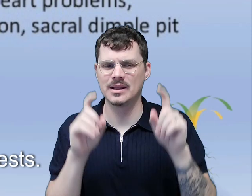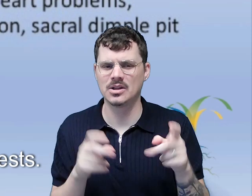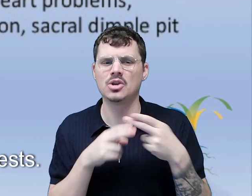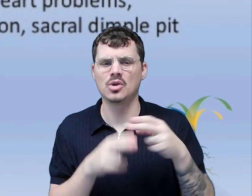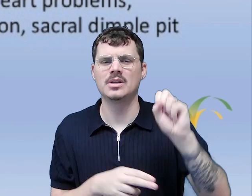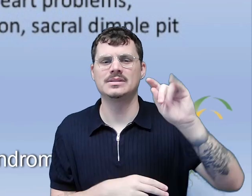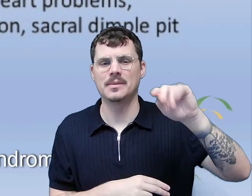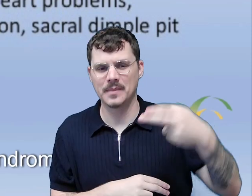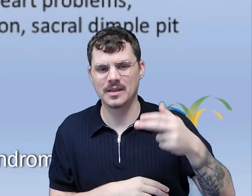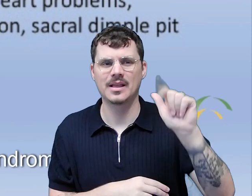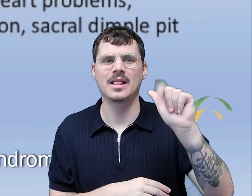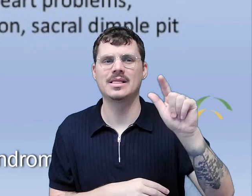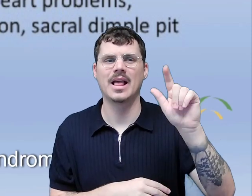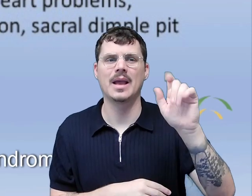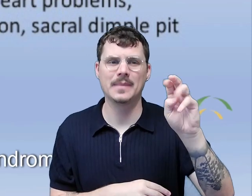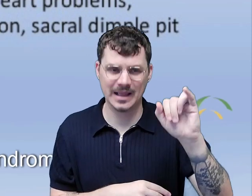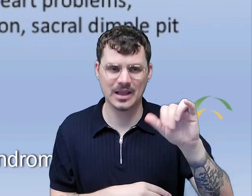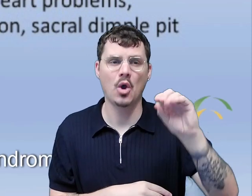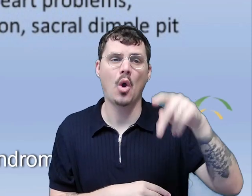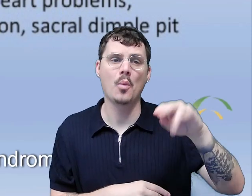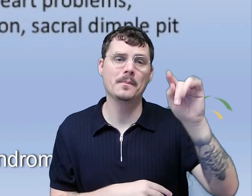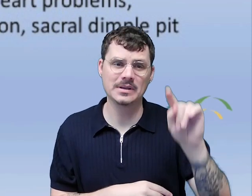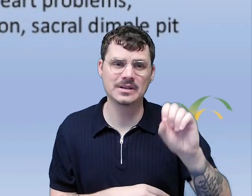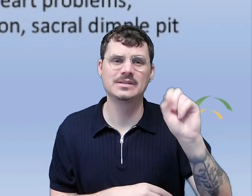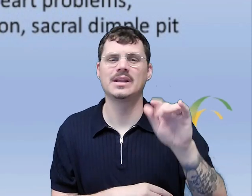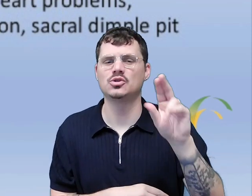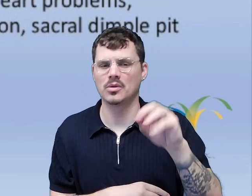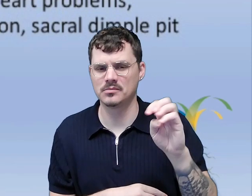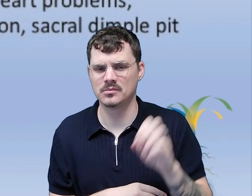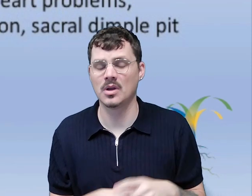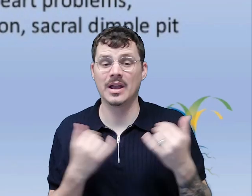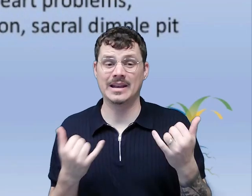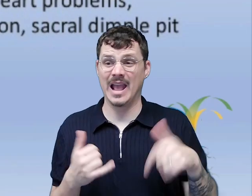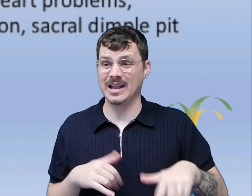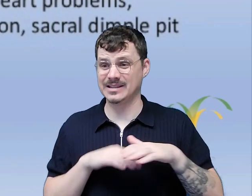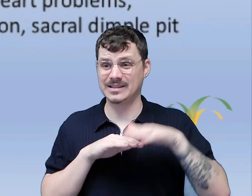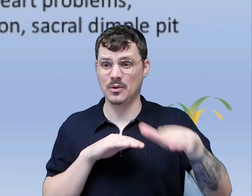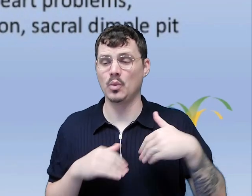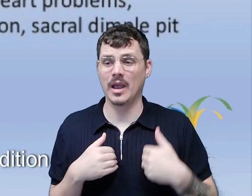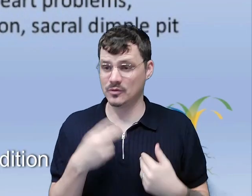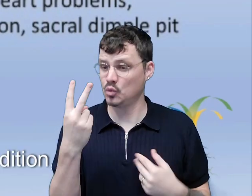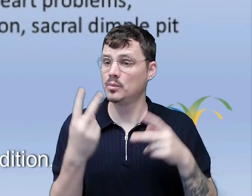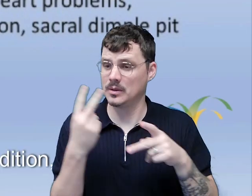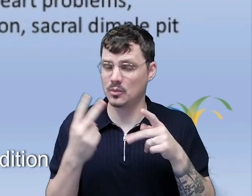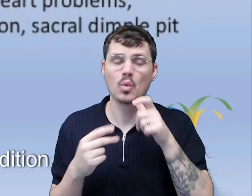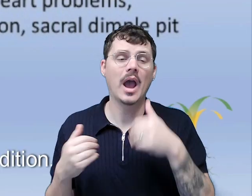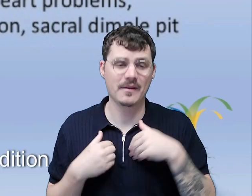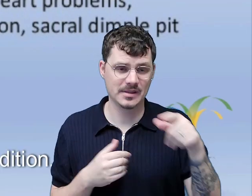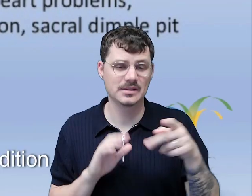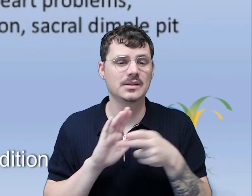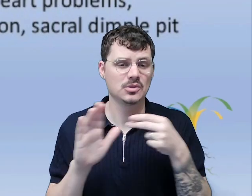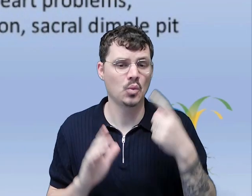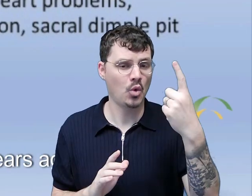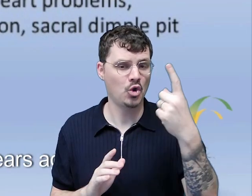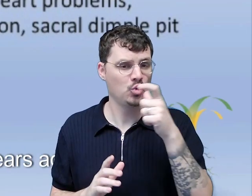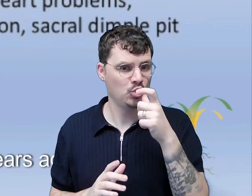blood tests. It's called Smith-Lemli-Opitz syndrome, and we are Right now at STEP, we have 2 people with this